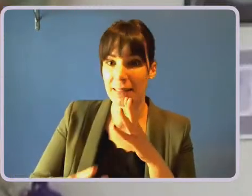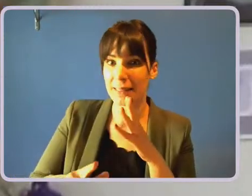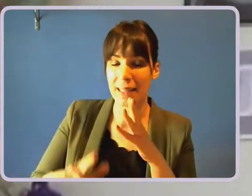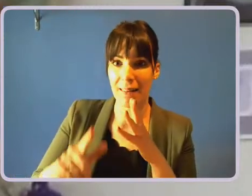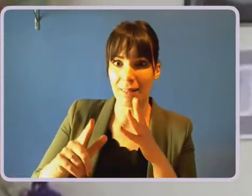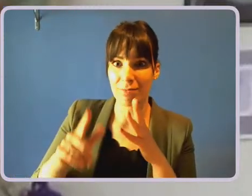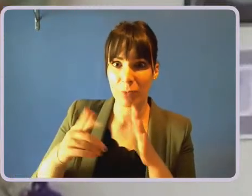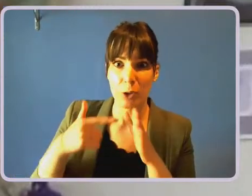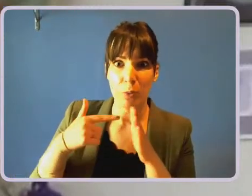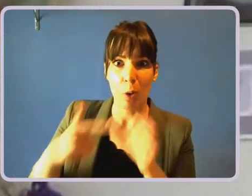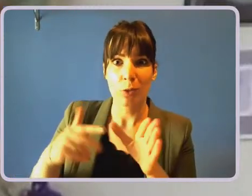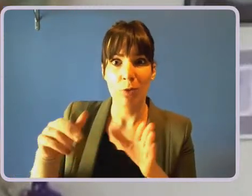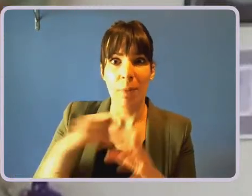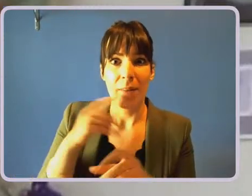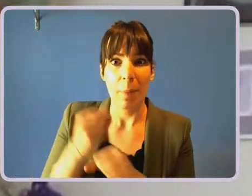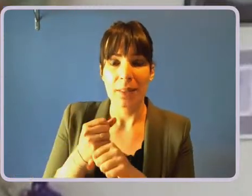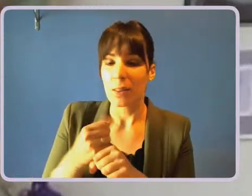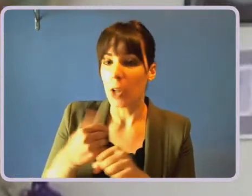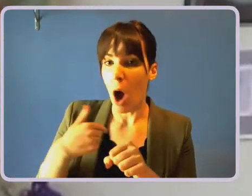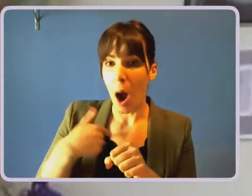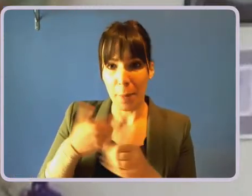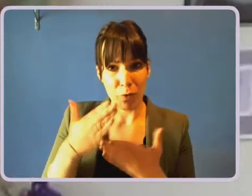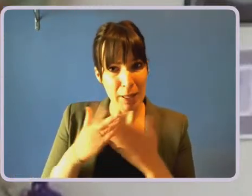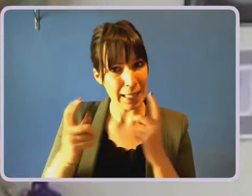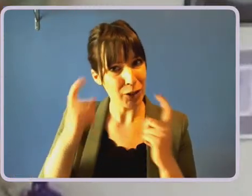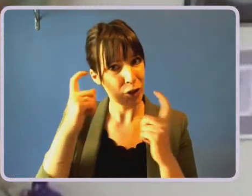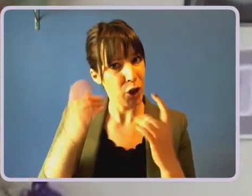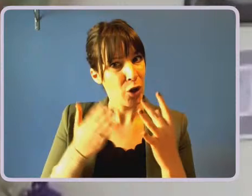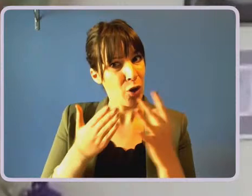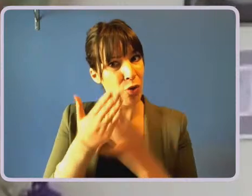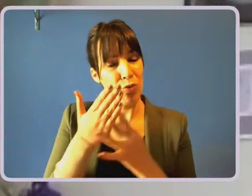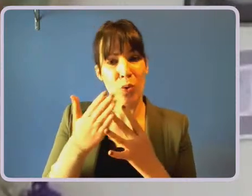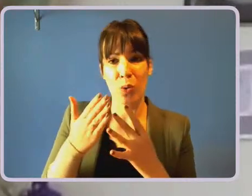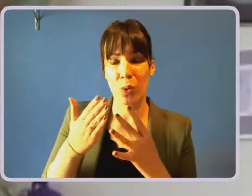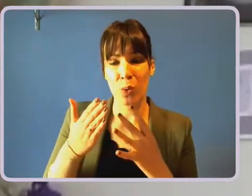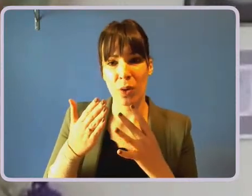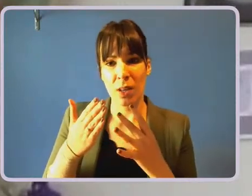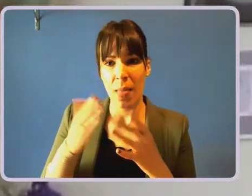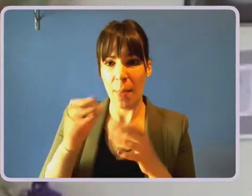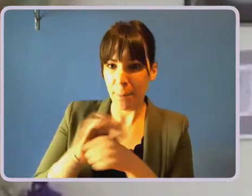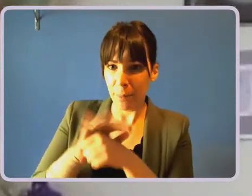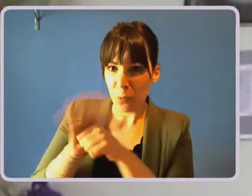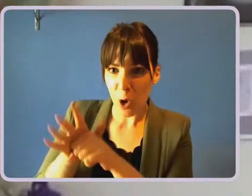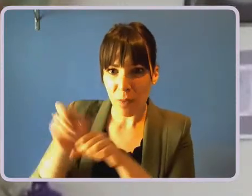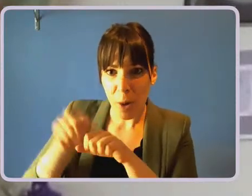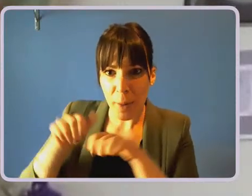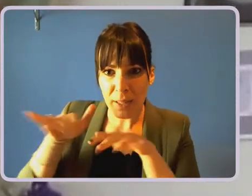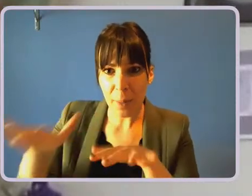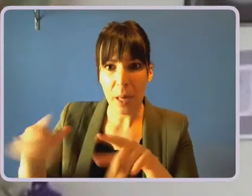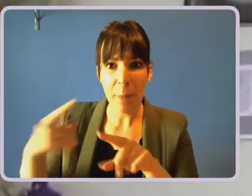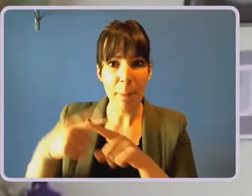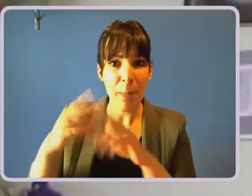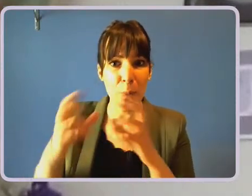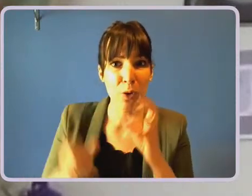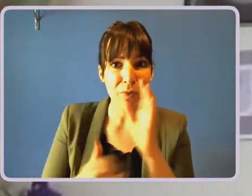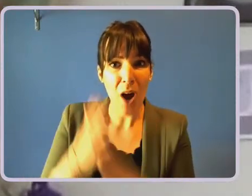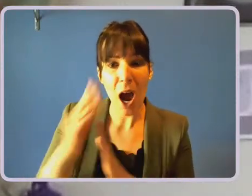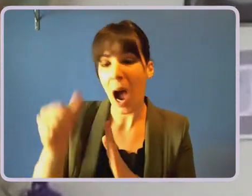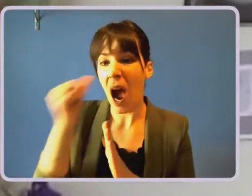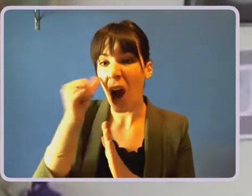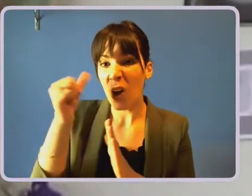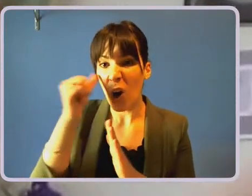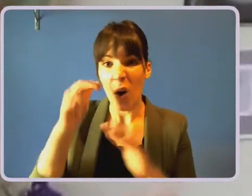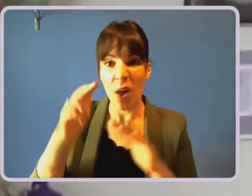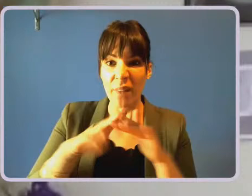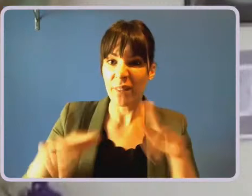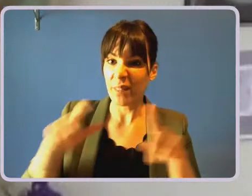the really bad bushfire season to hear the federal government particularly continually referring to the NDIS for answers, when